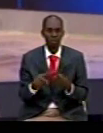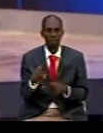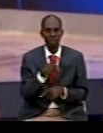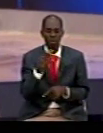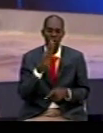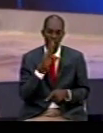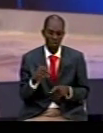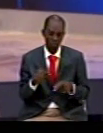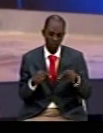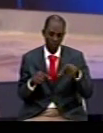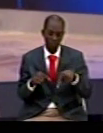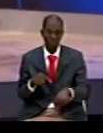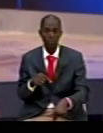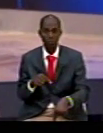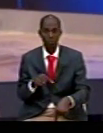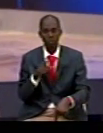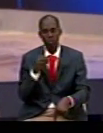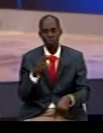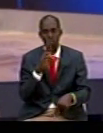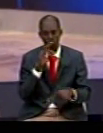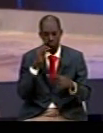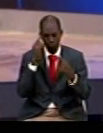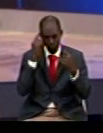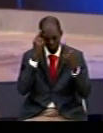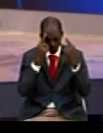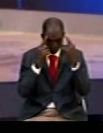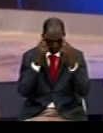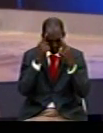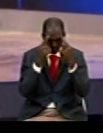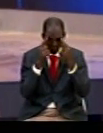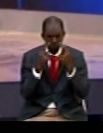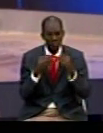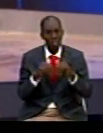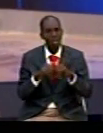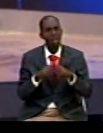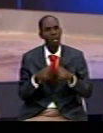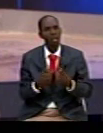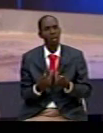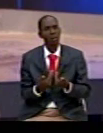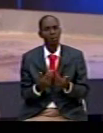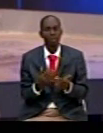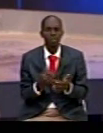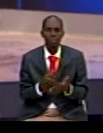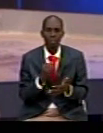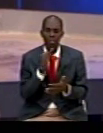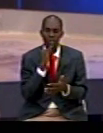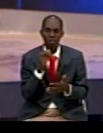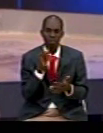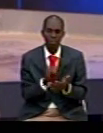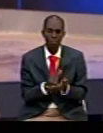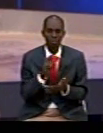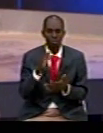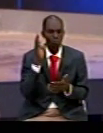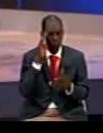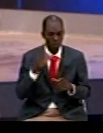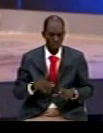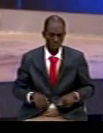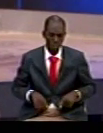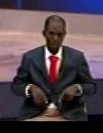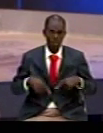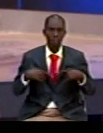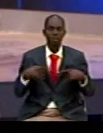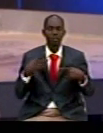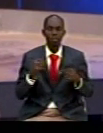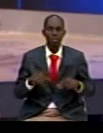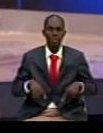down there. You are wondering how it is you will live the life that